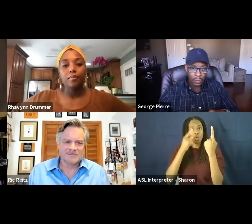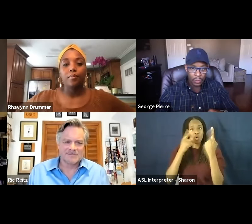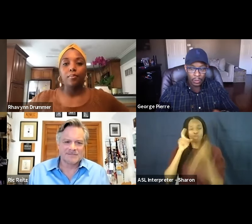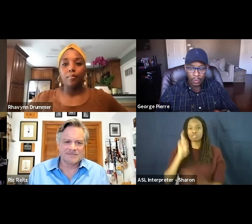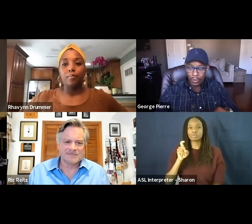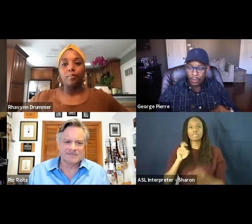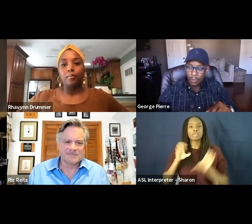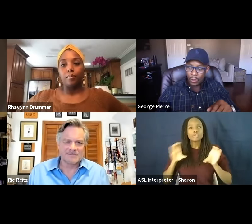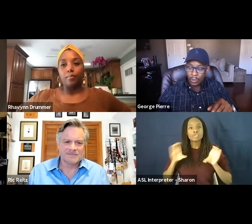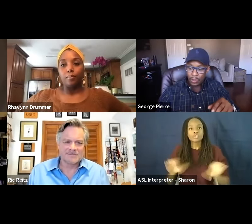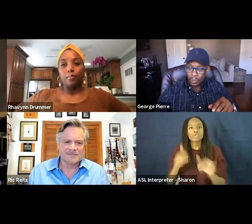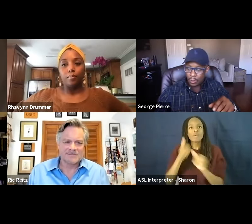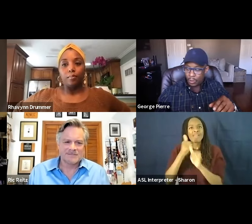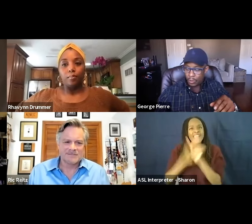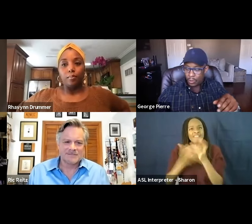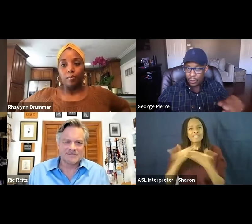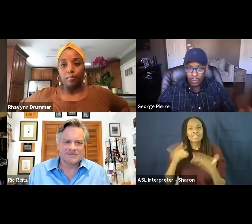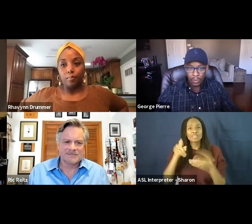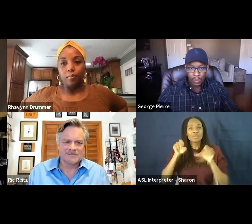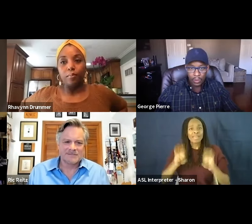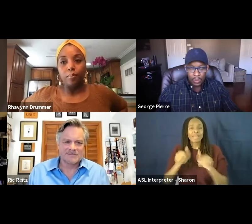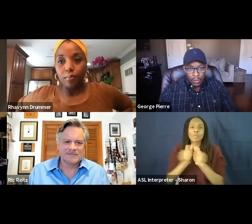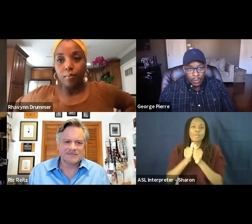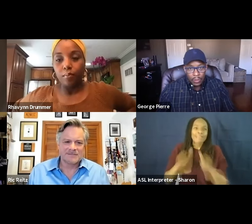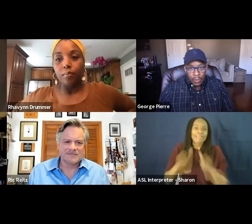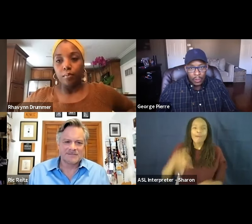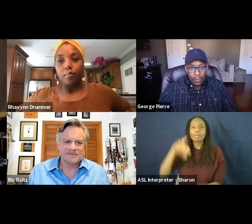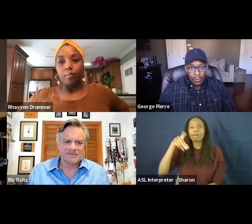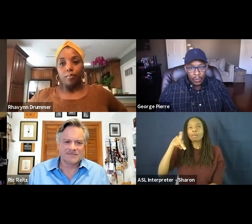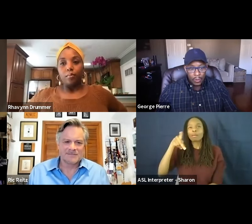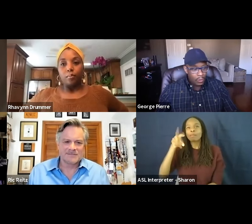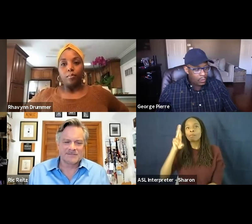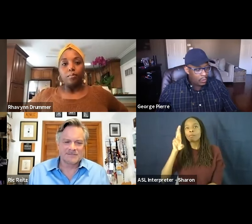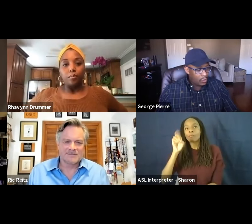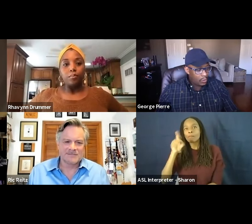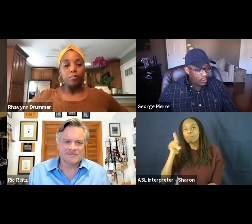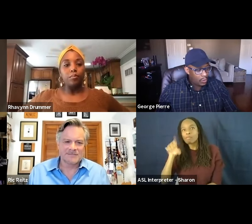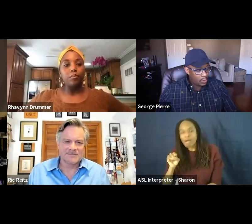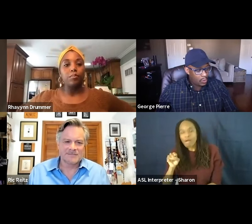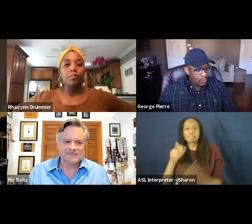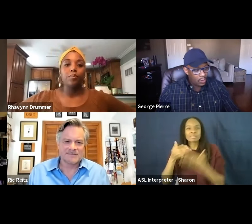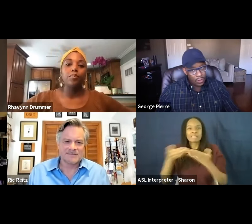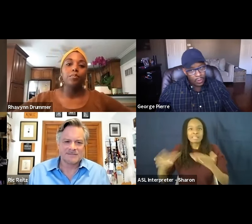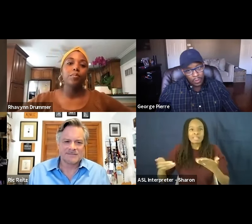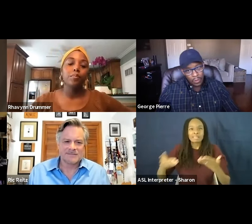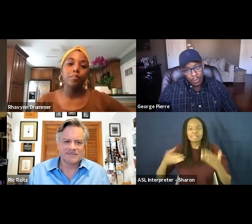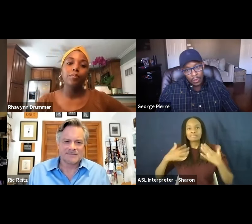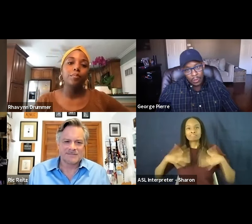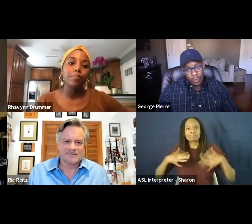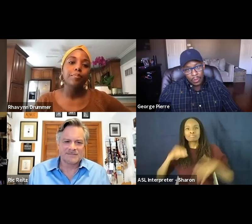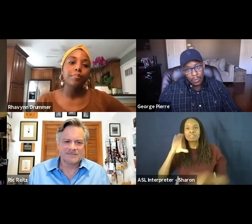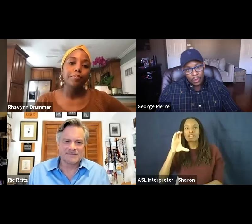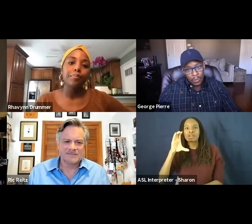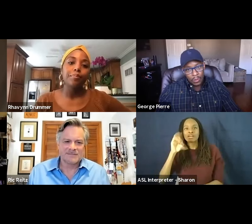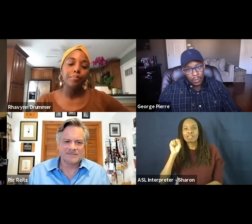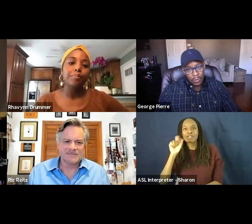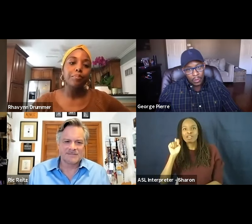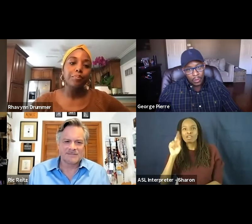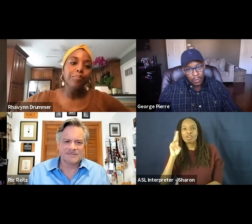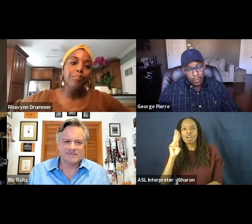can without props and costuming and all that, but to create the moment that's going to live and breathe when you go to the